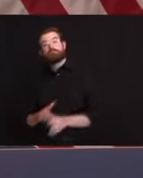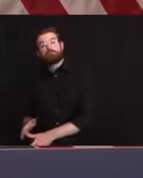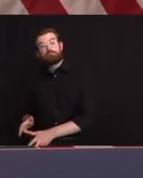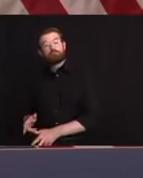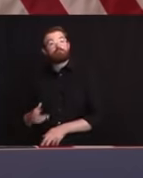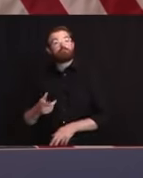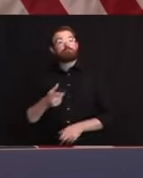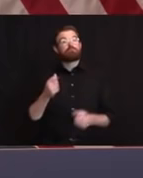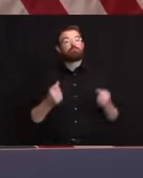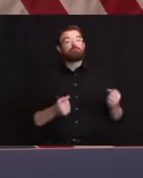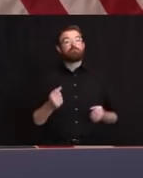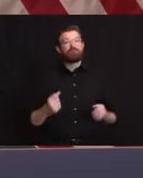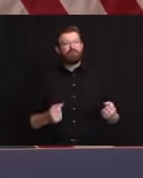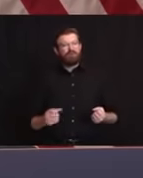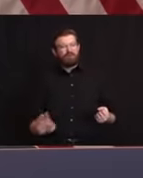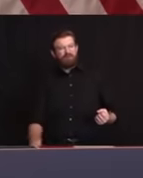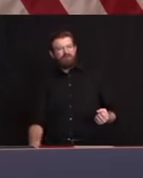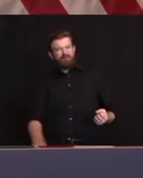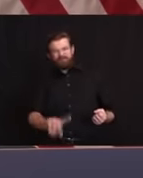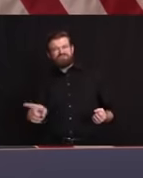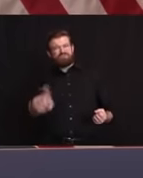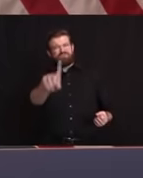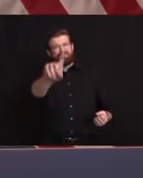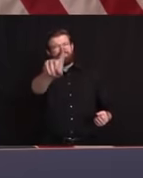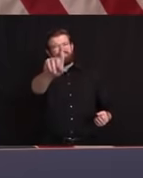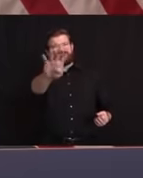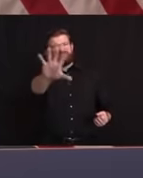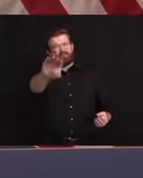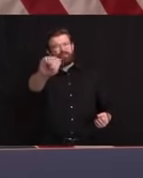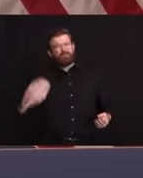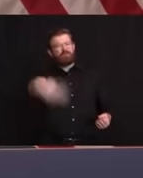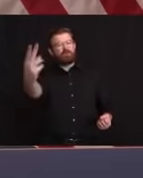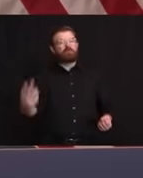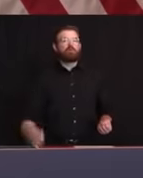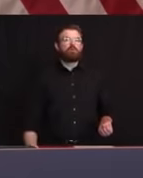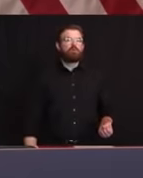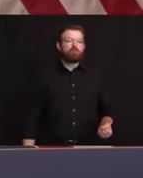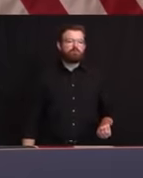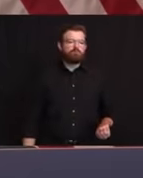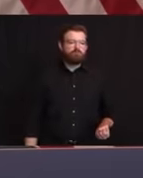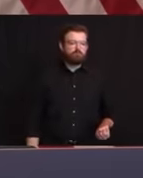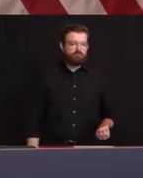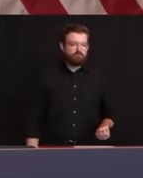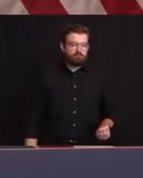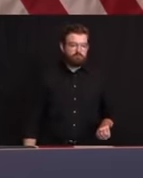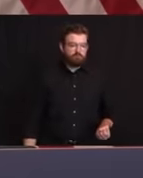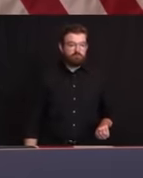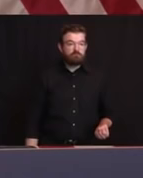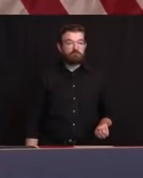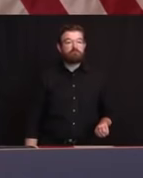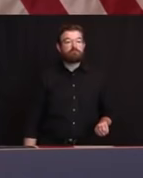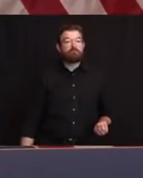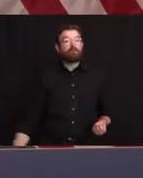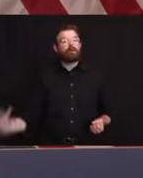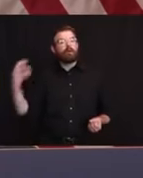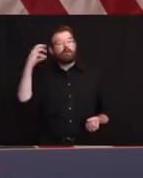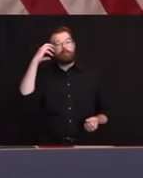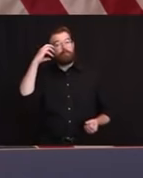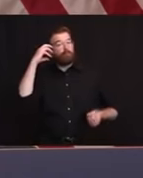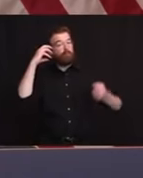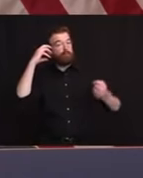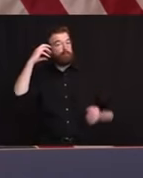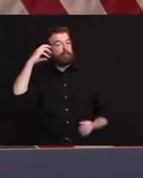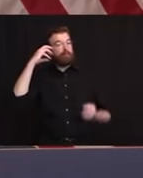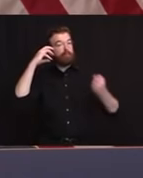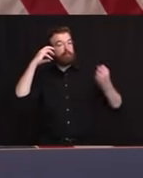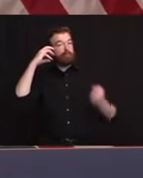hour. So I think those two things, cell phone use, and speed, certainly two huge contributing factors